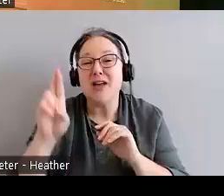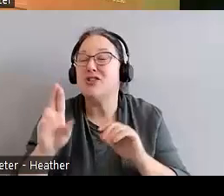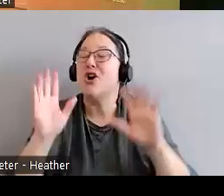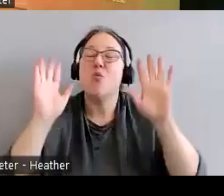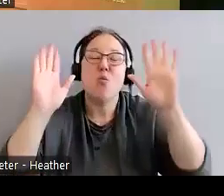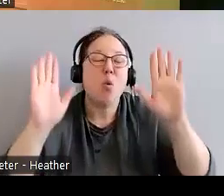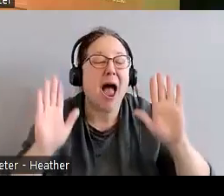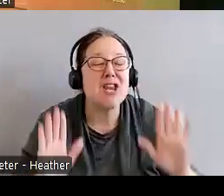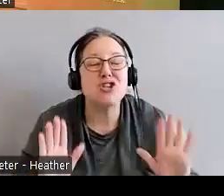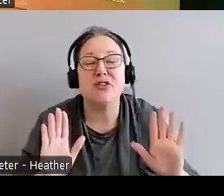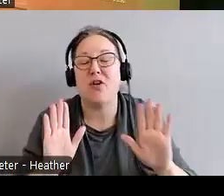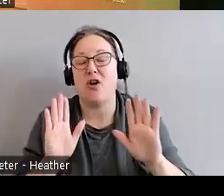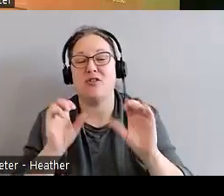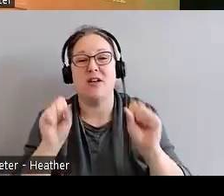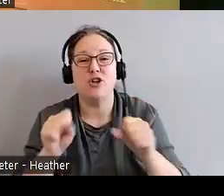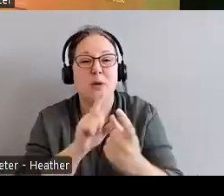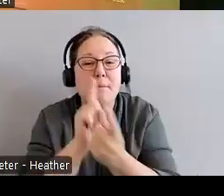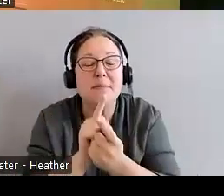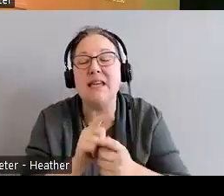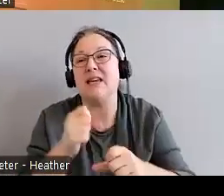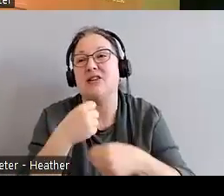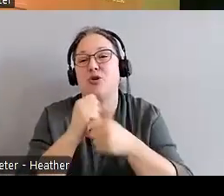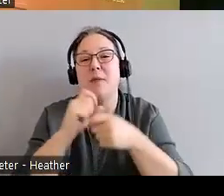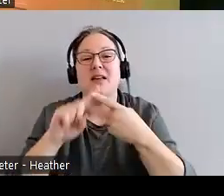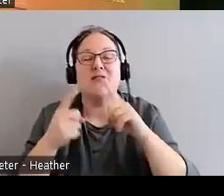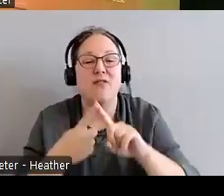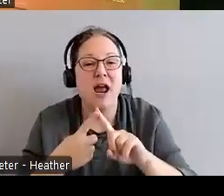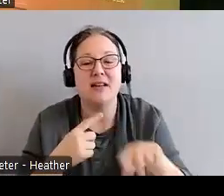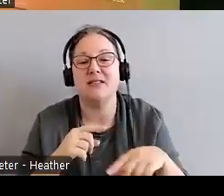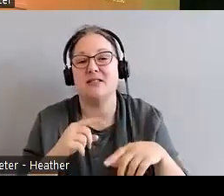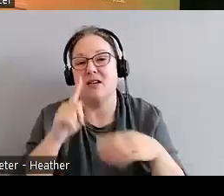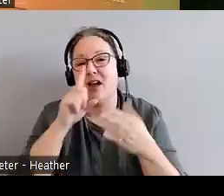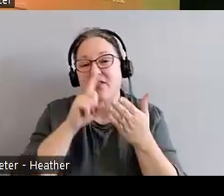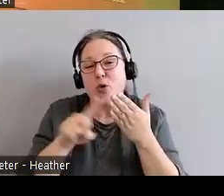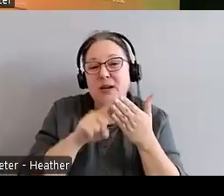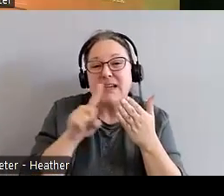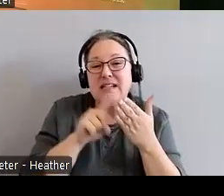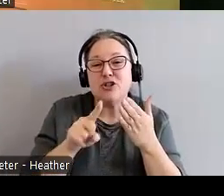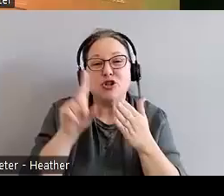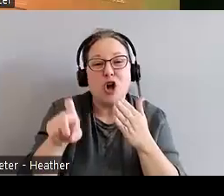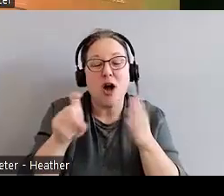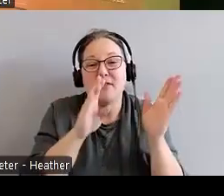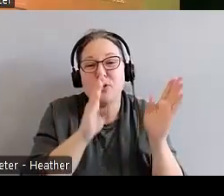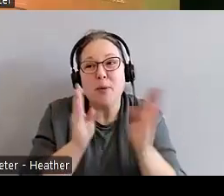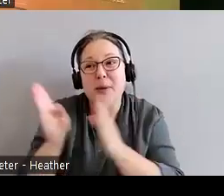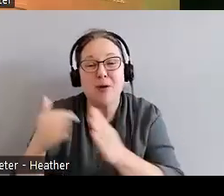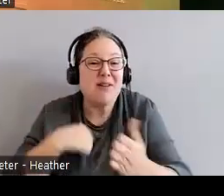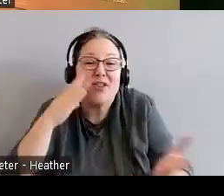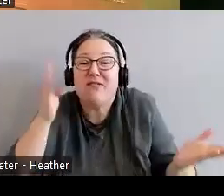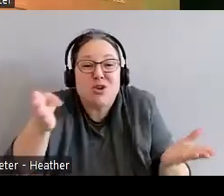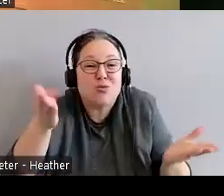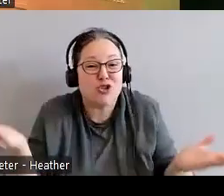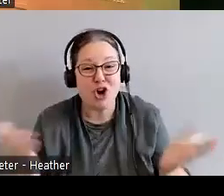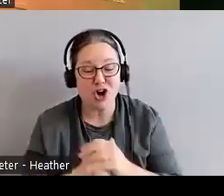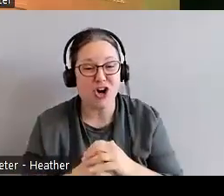to make friendship. And it was the research that also prepared me for future.